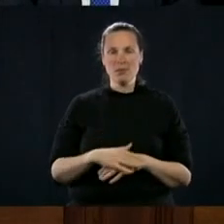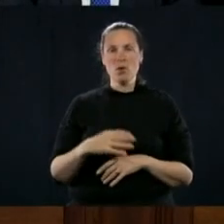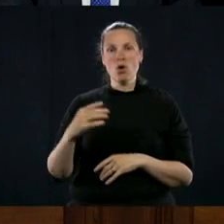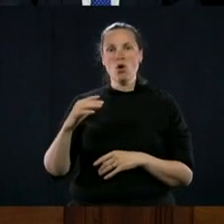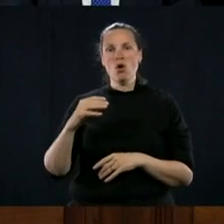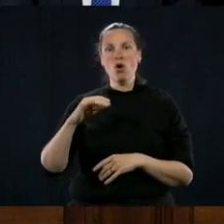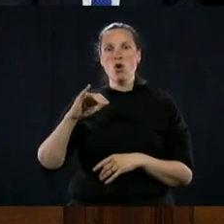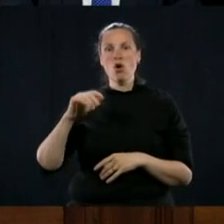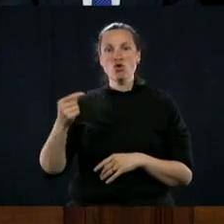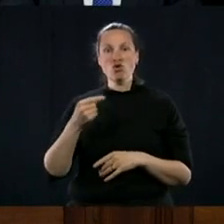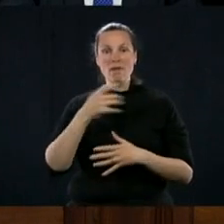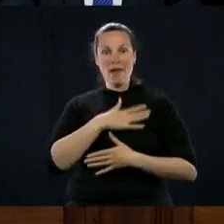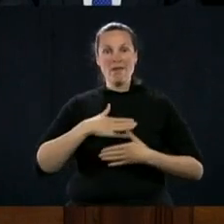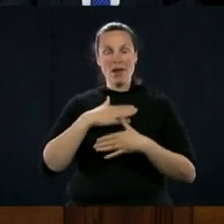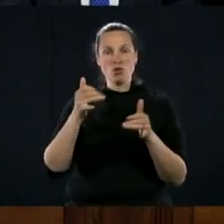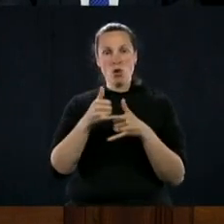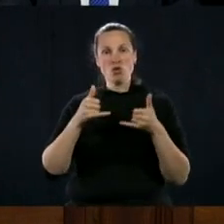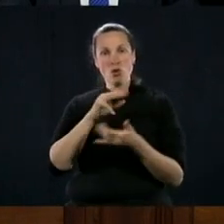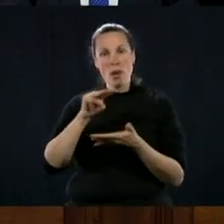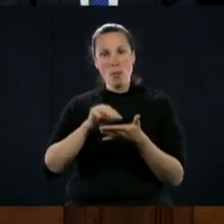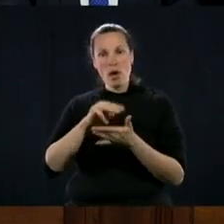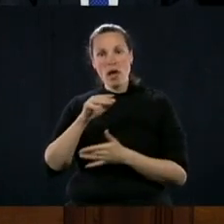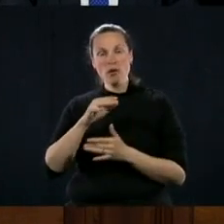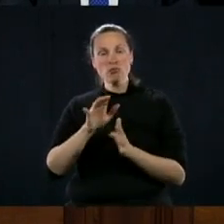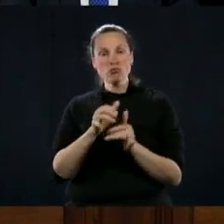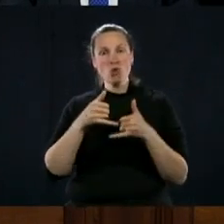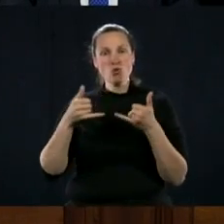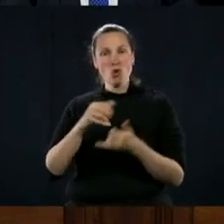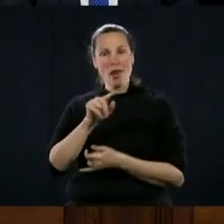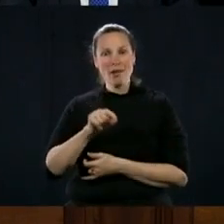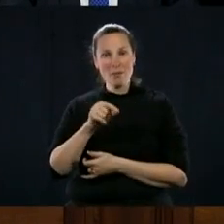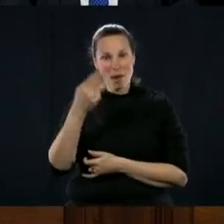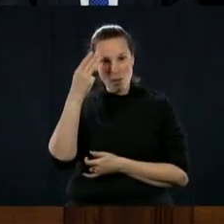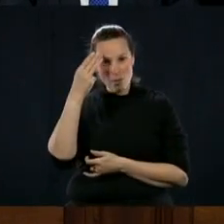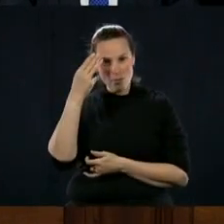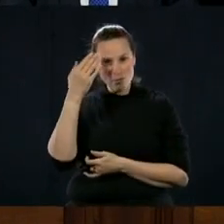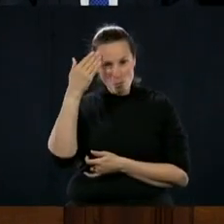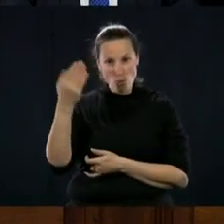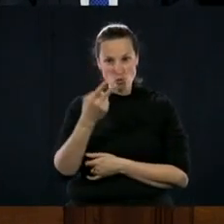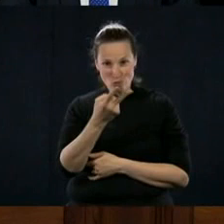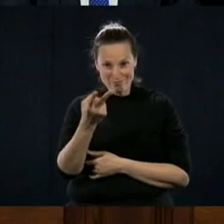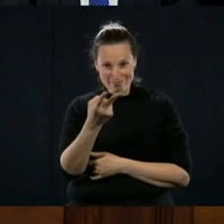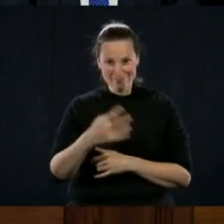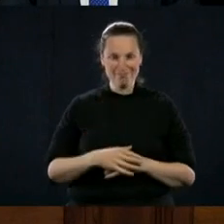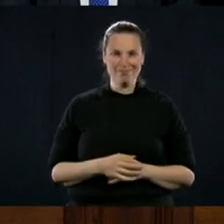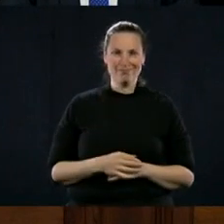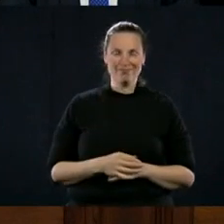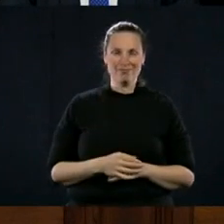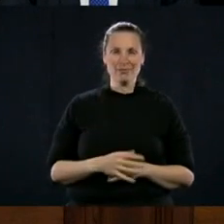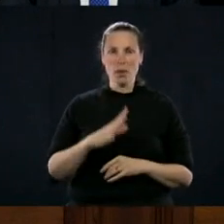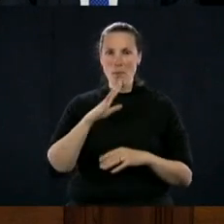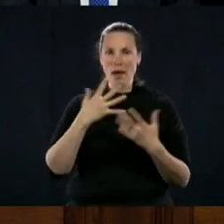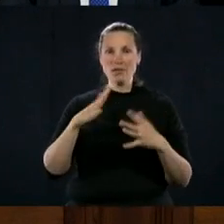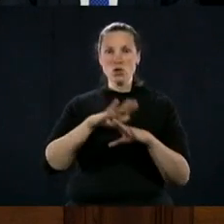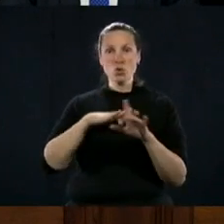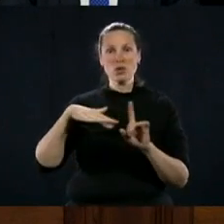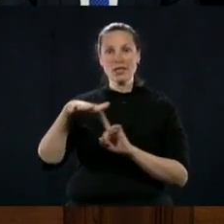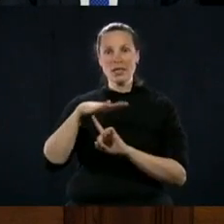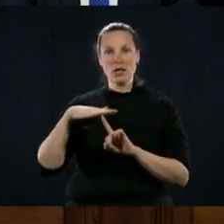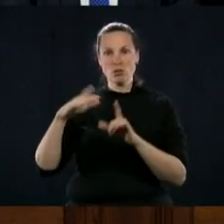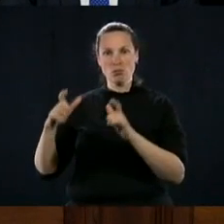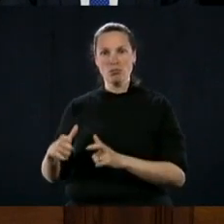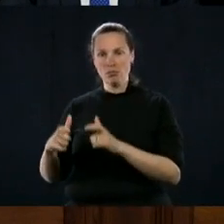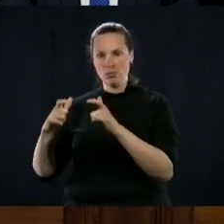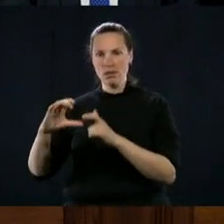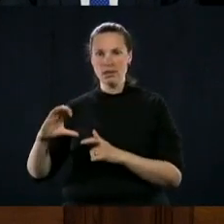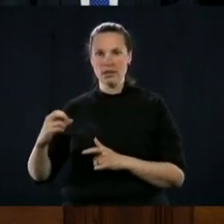Bonjour, messieurs. Hello, gentlemen. You talked about the